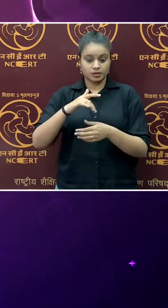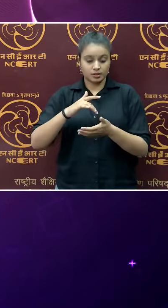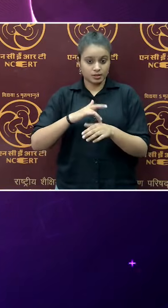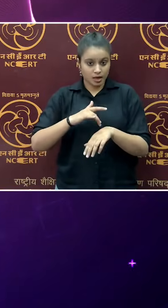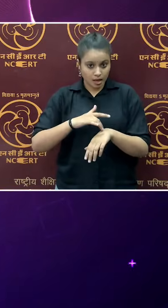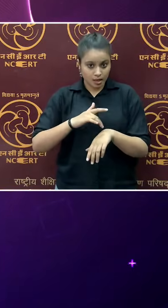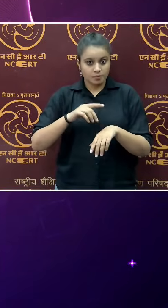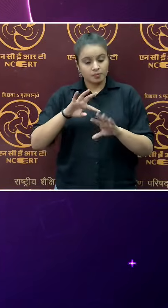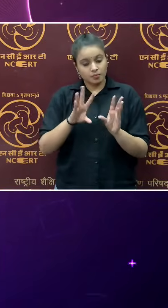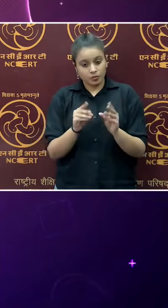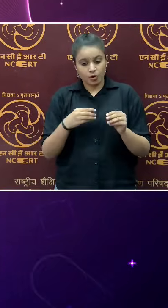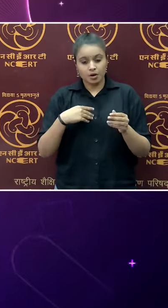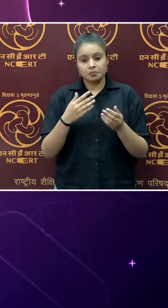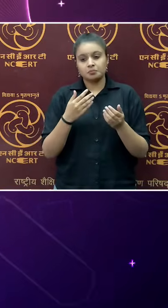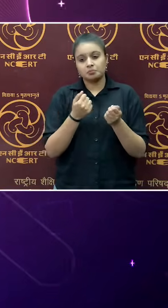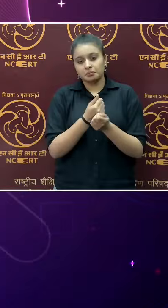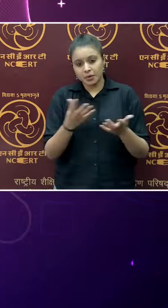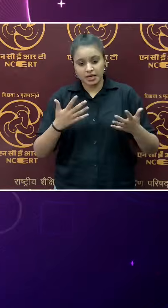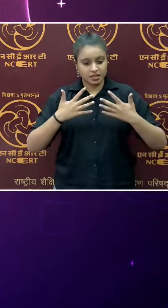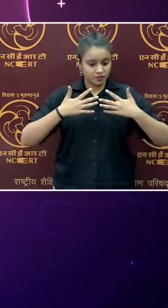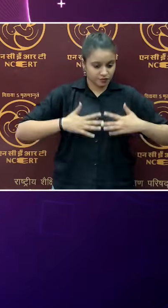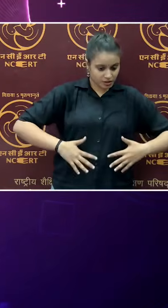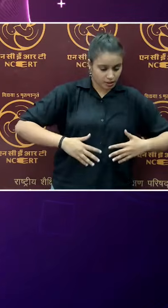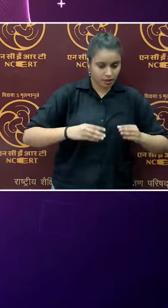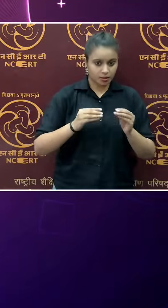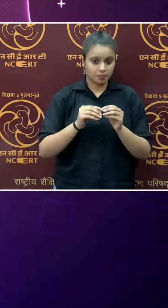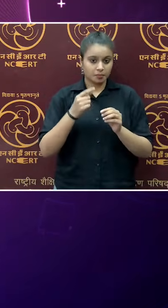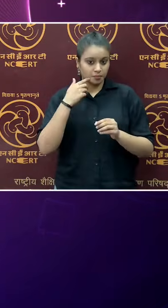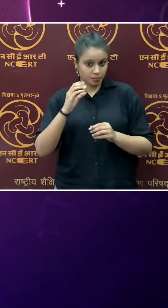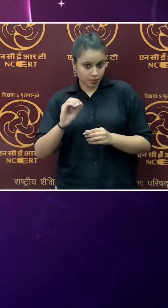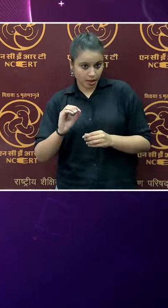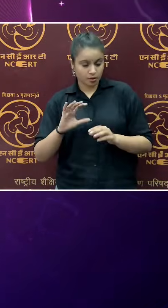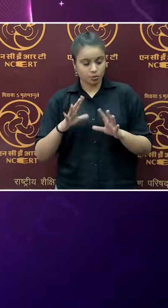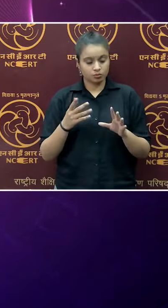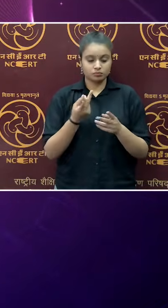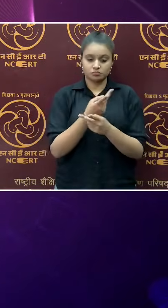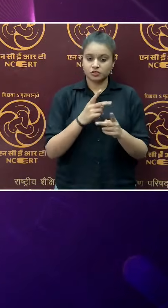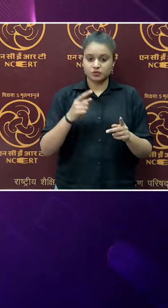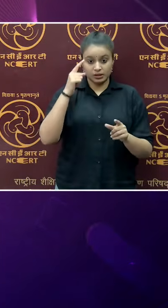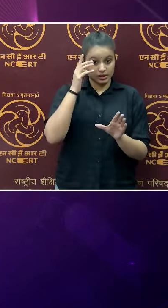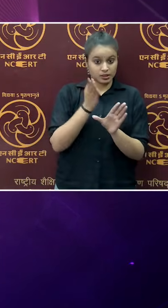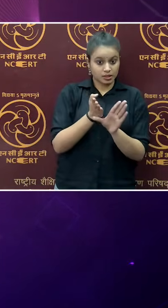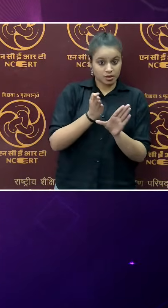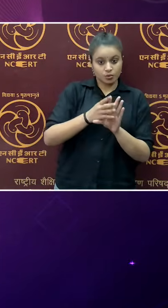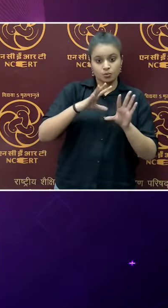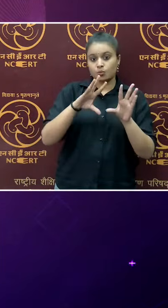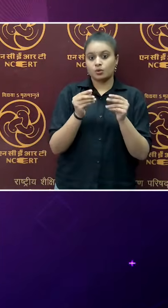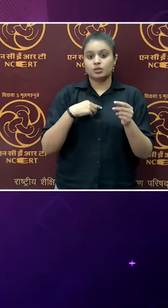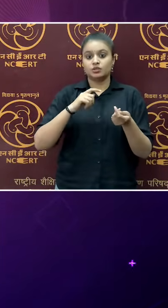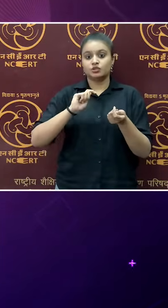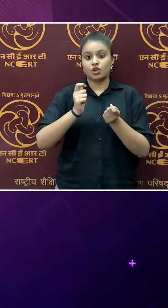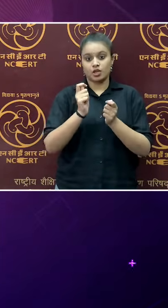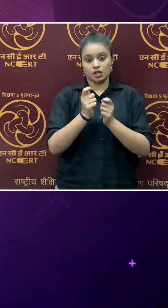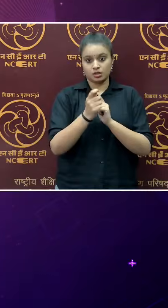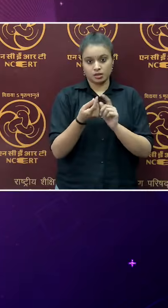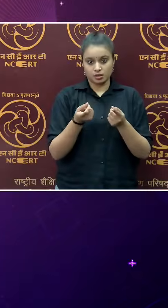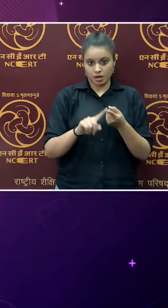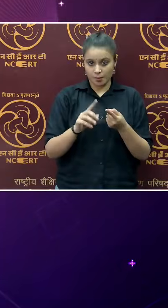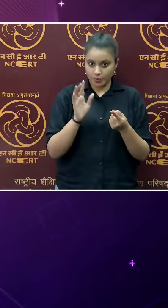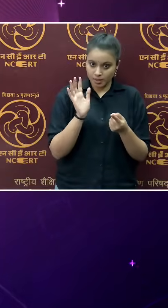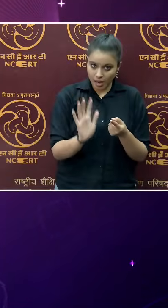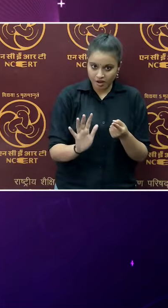of physical change, biological change, and even the psychological changes that happens within the